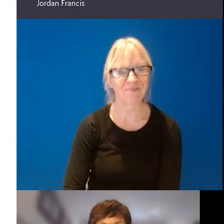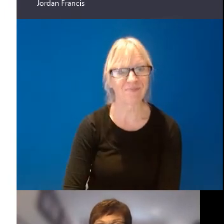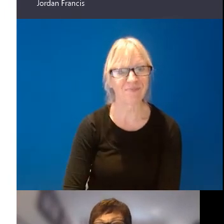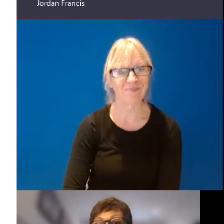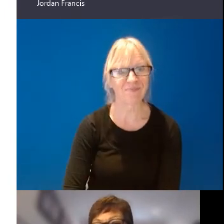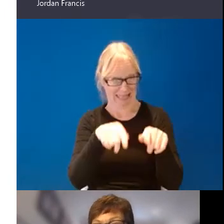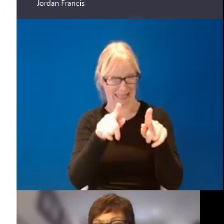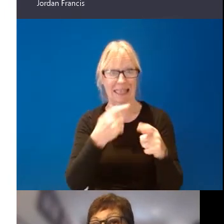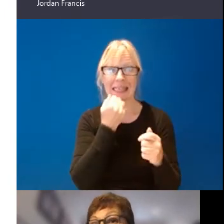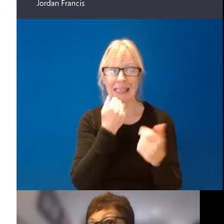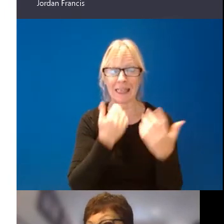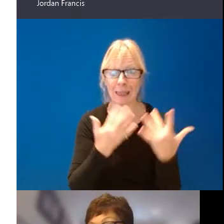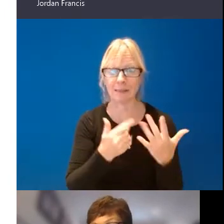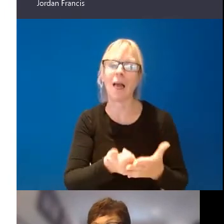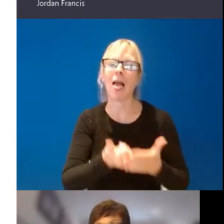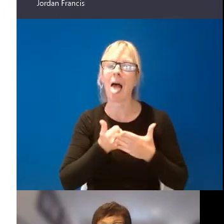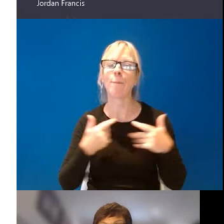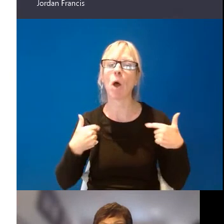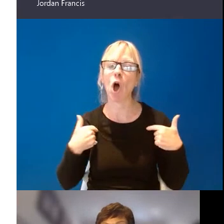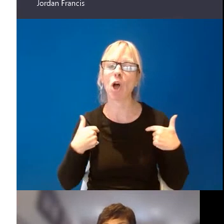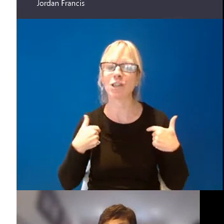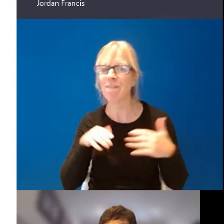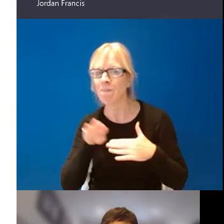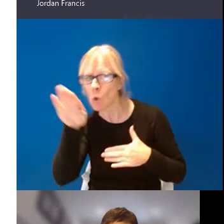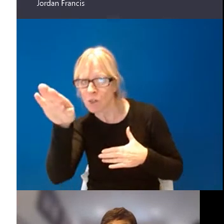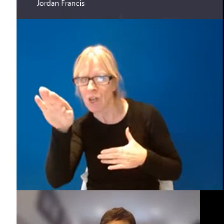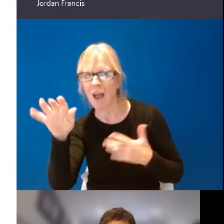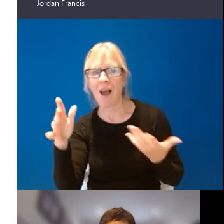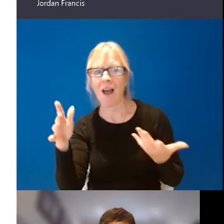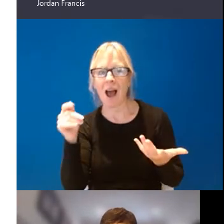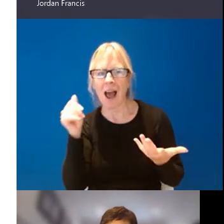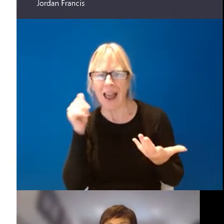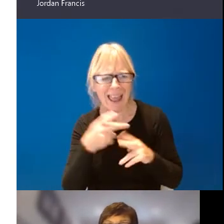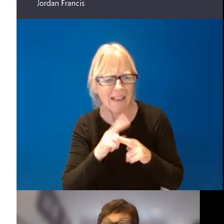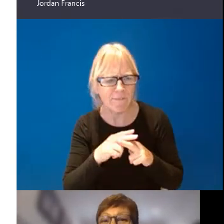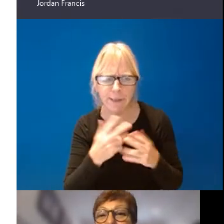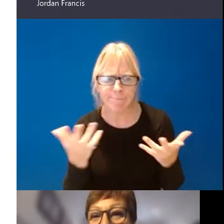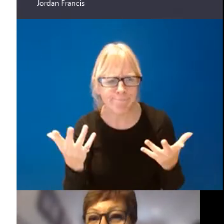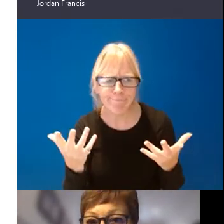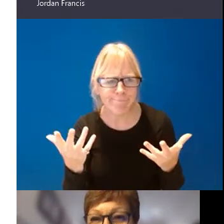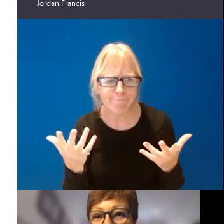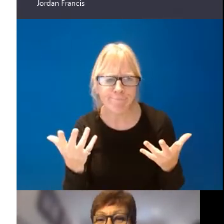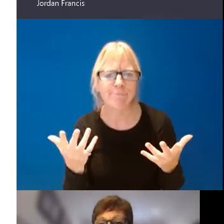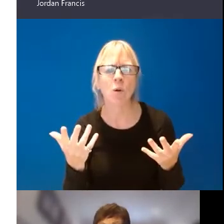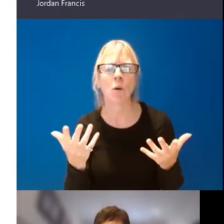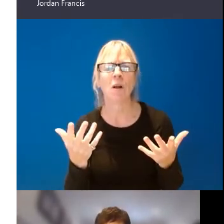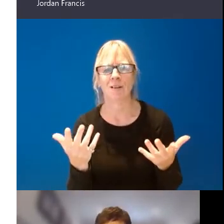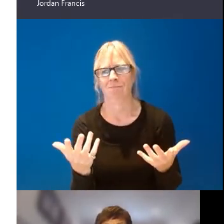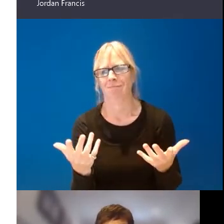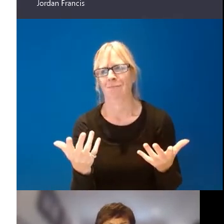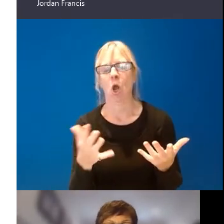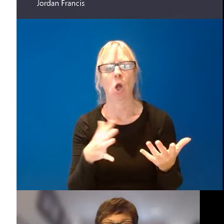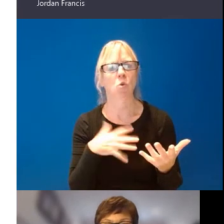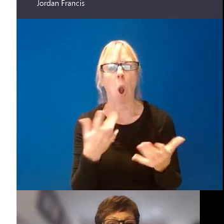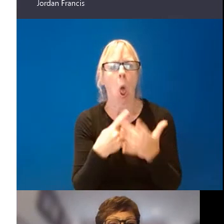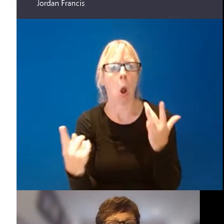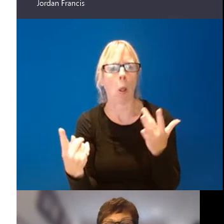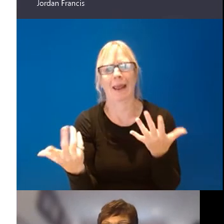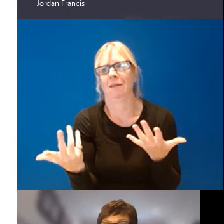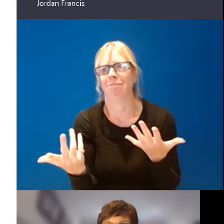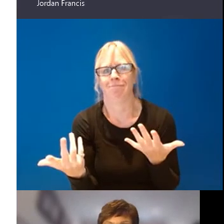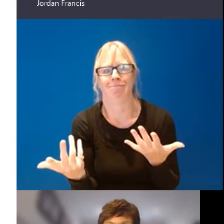future engagement to see whether, if there are groups that we're missing, or groups that, you know, we're only talking to, I don't know, middle-aged women or something. So it's